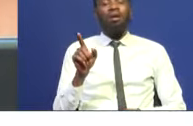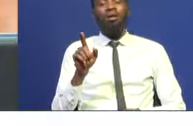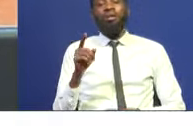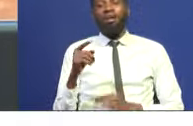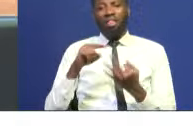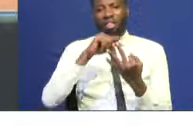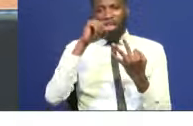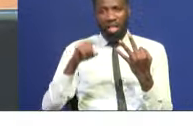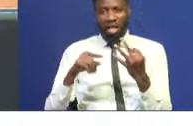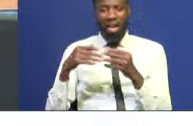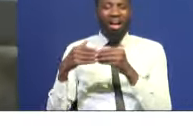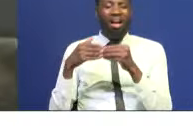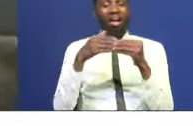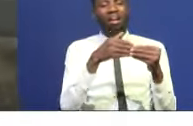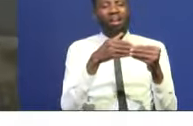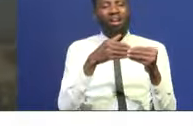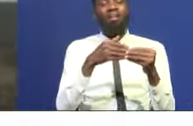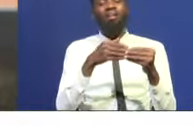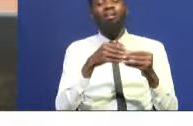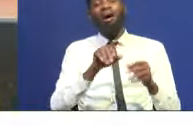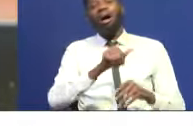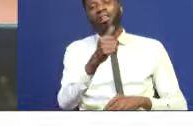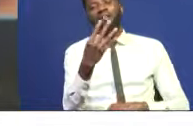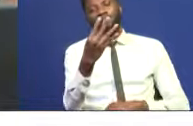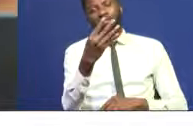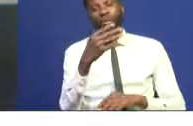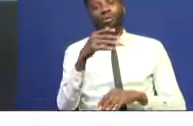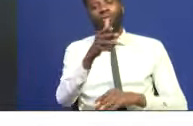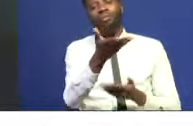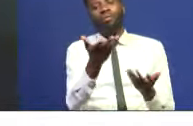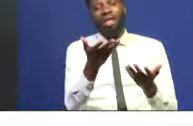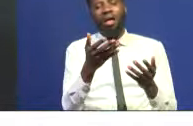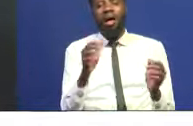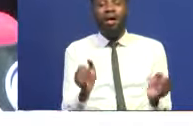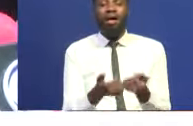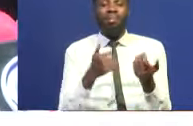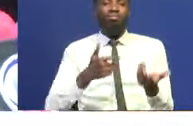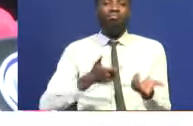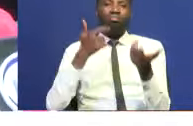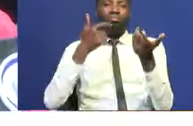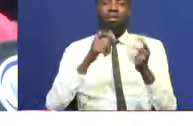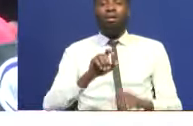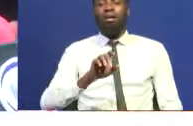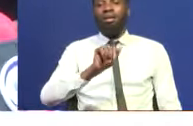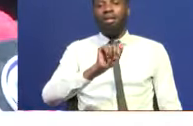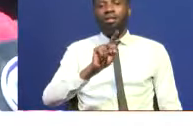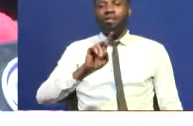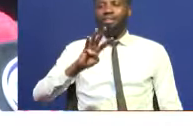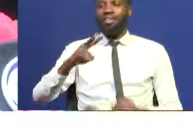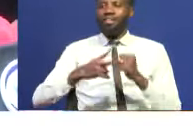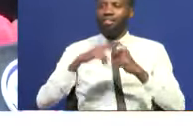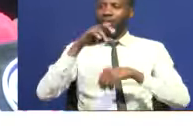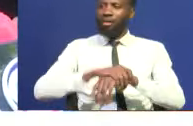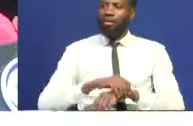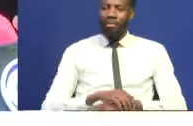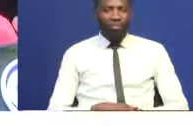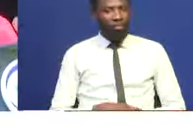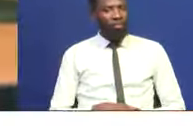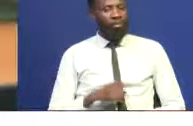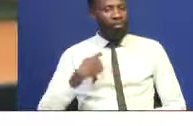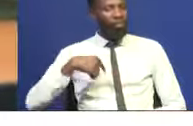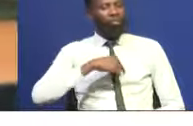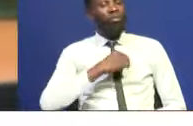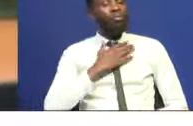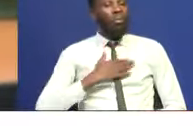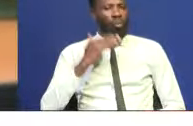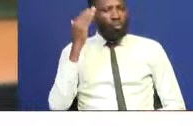believed to have been used by the gang in their criminal activities was recovered. Because we also want to know the source of hizi